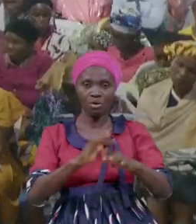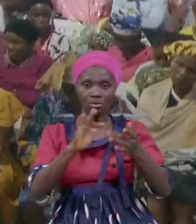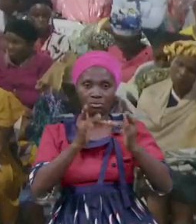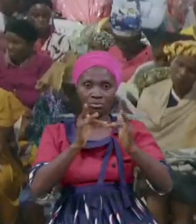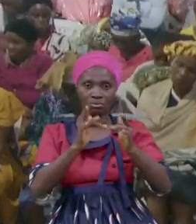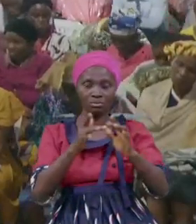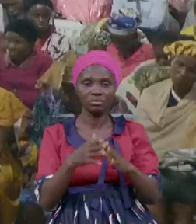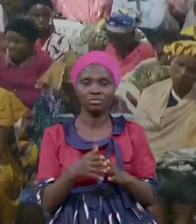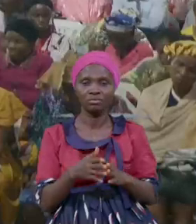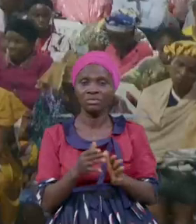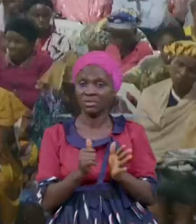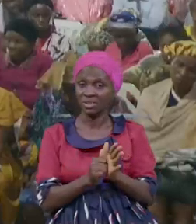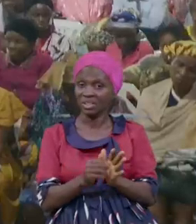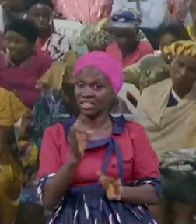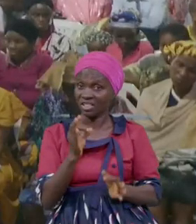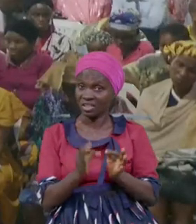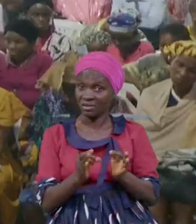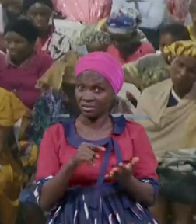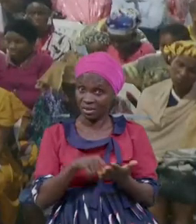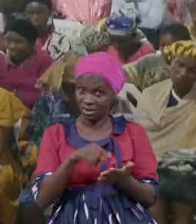life to Christ tonight,